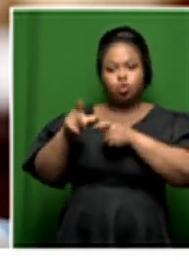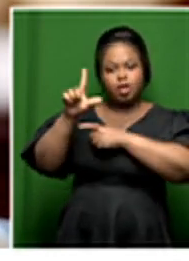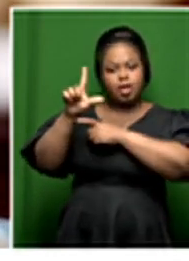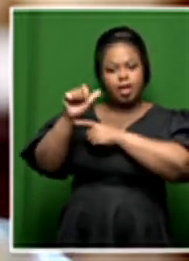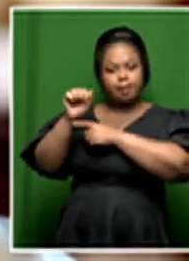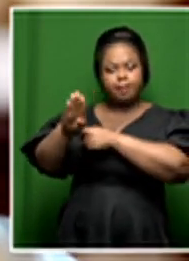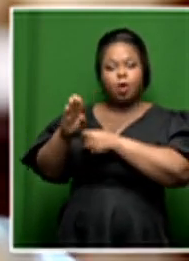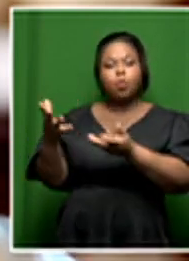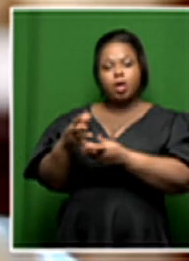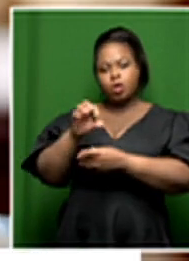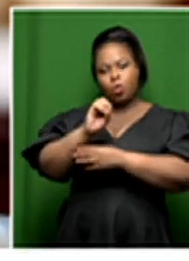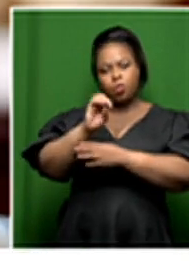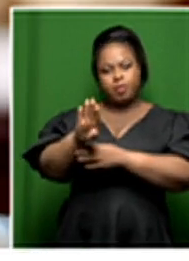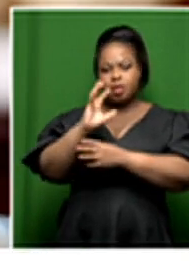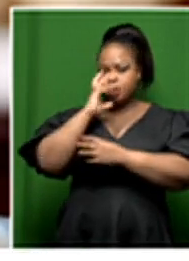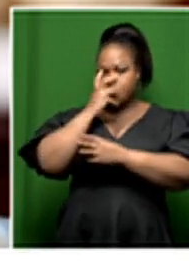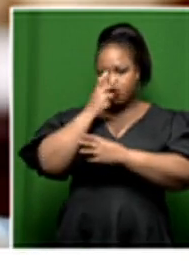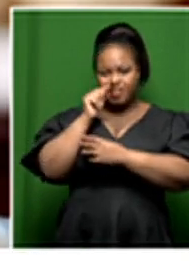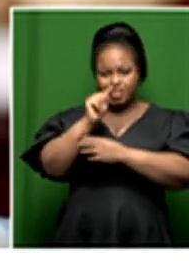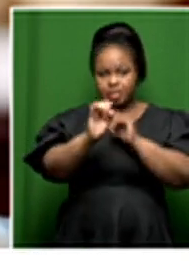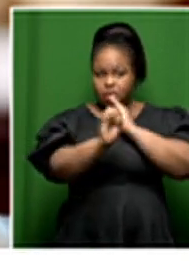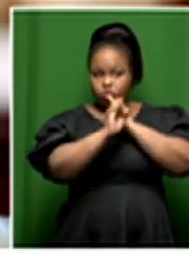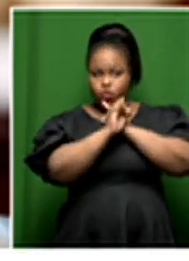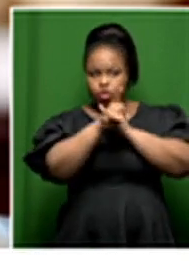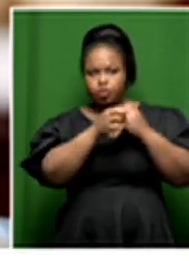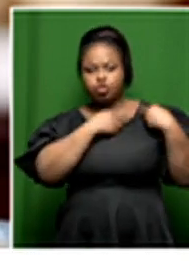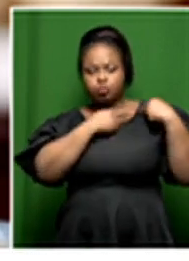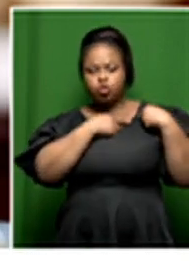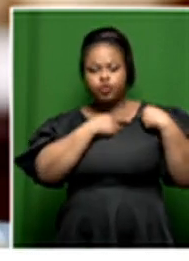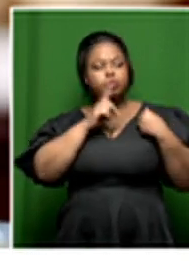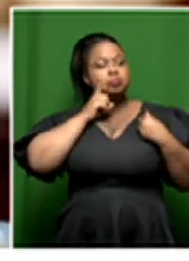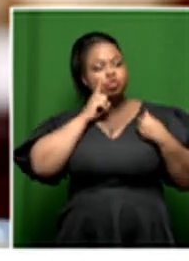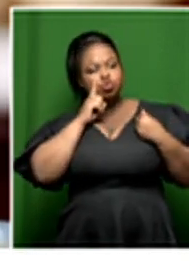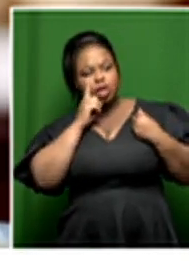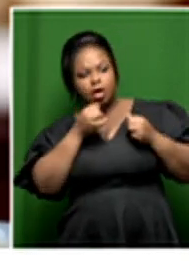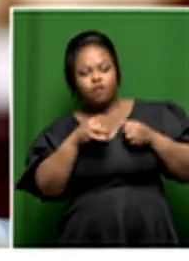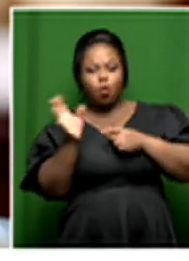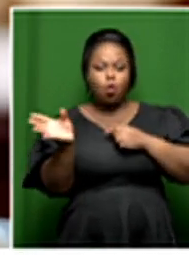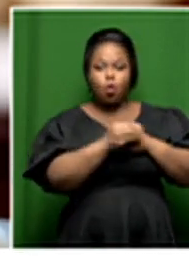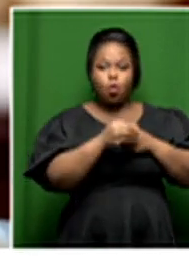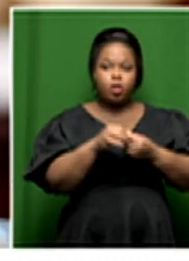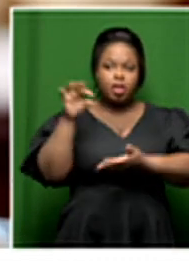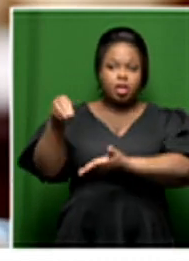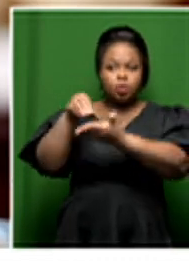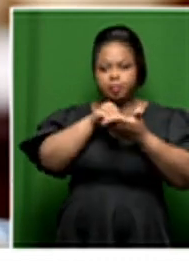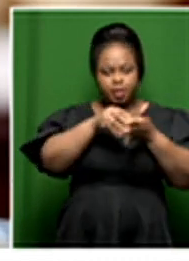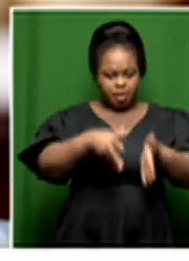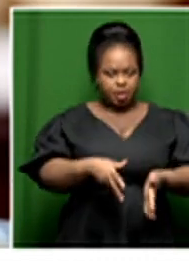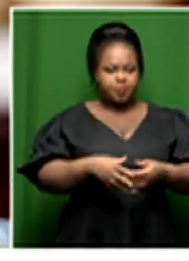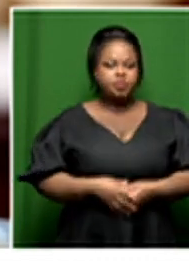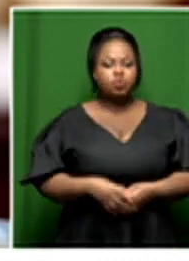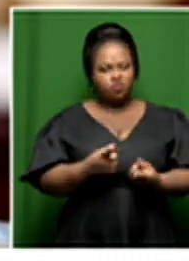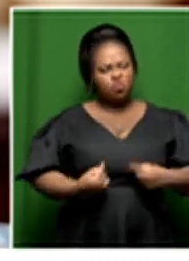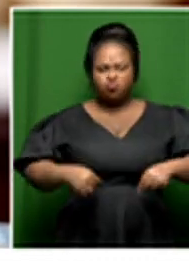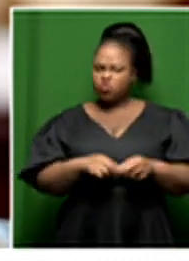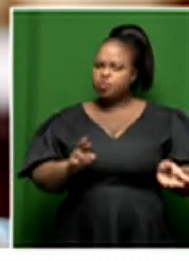in Bloemfontein. They are the institution who need to do all of the batch testing for all samples that come into the country. So from our side, we